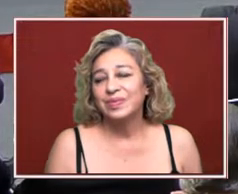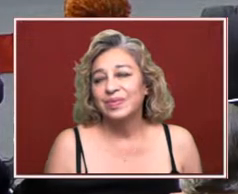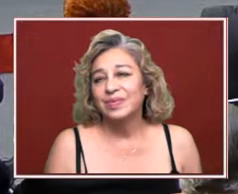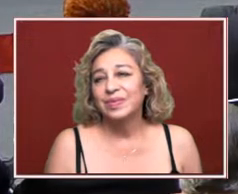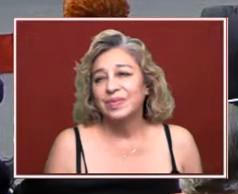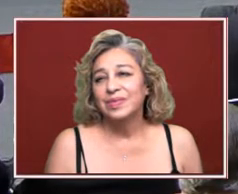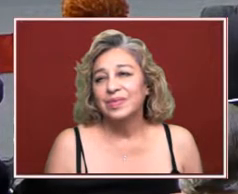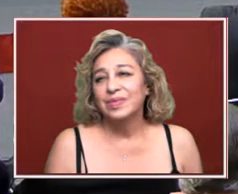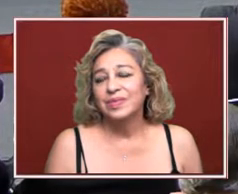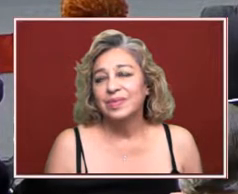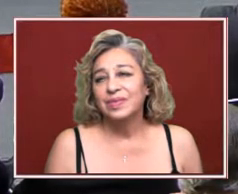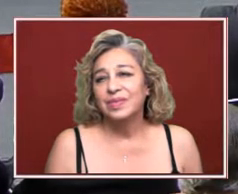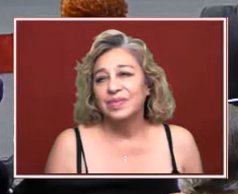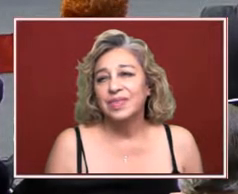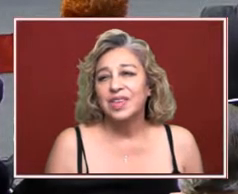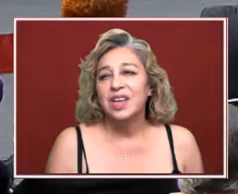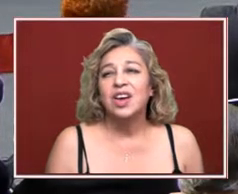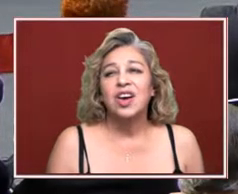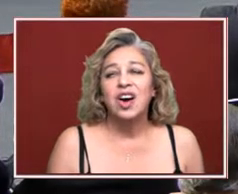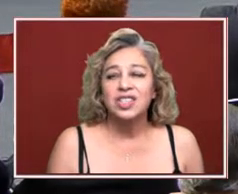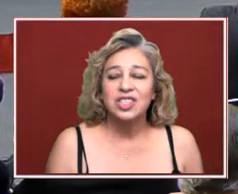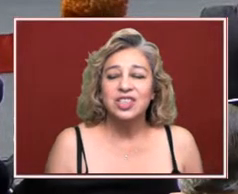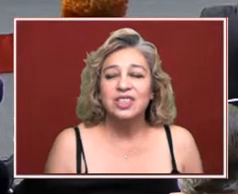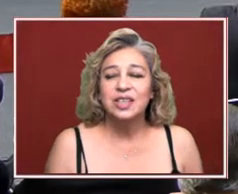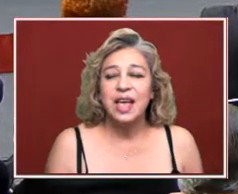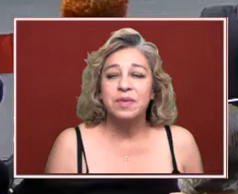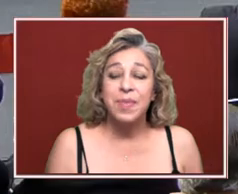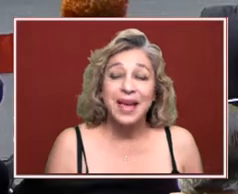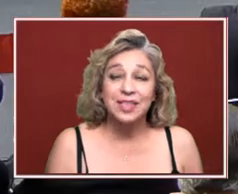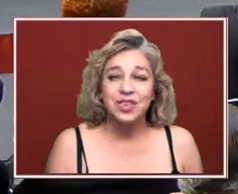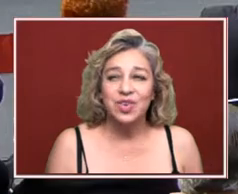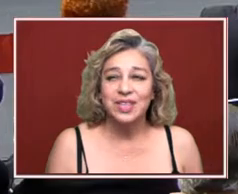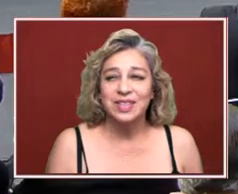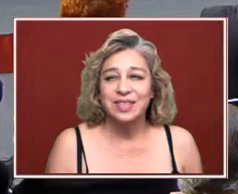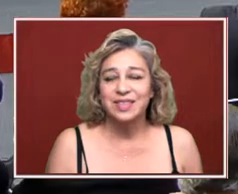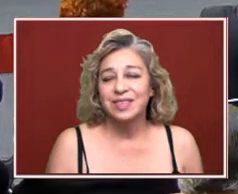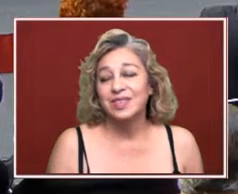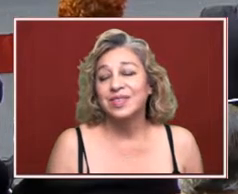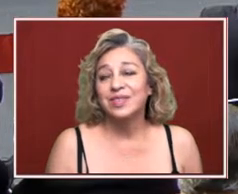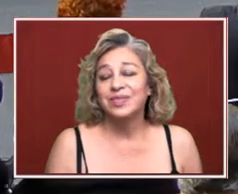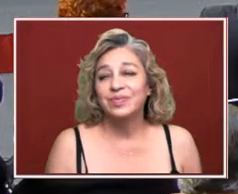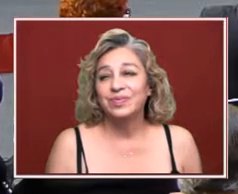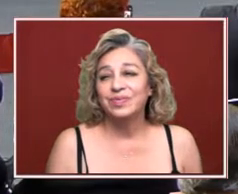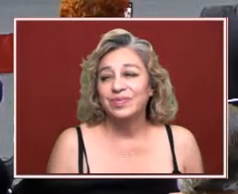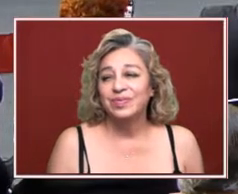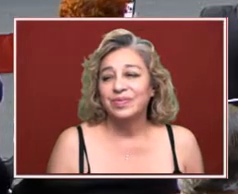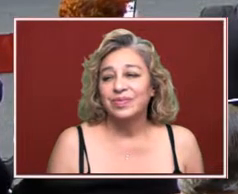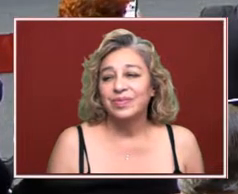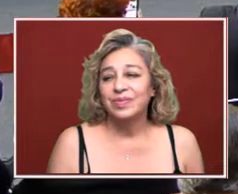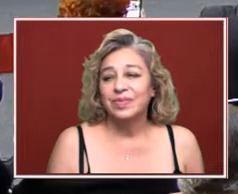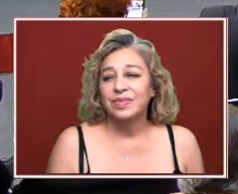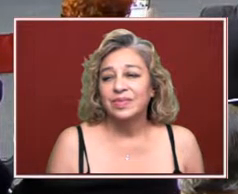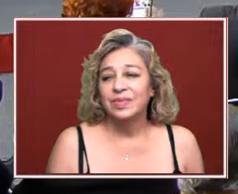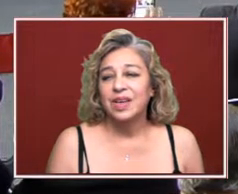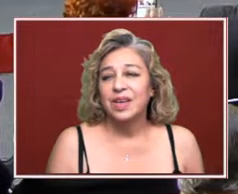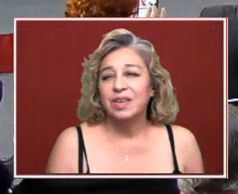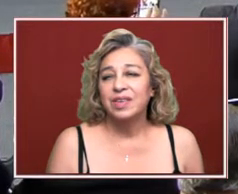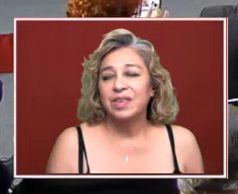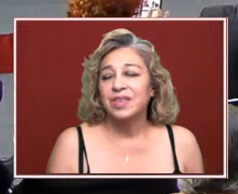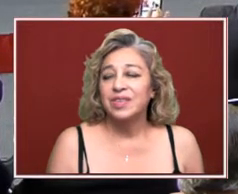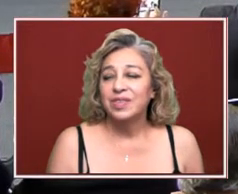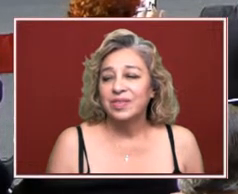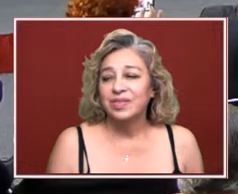Cónsules. Embajadores, consuls and ambassadors de México